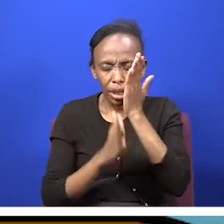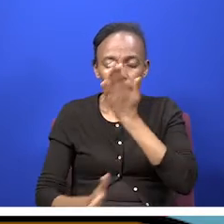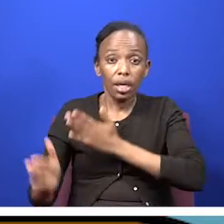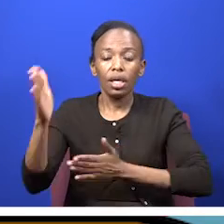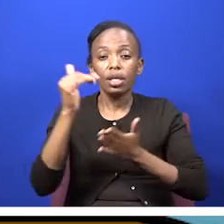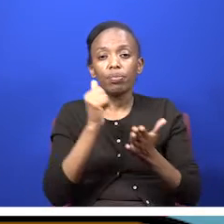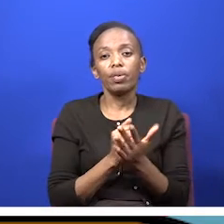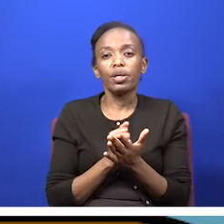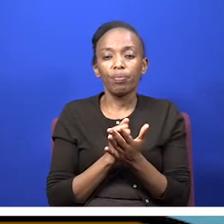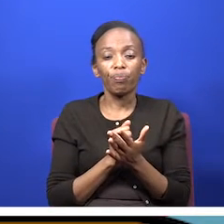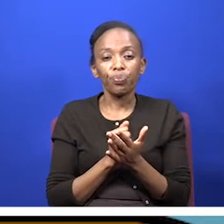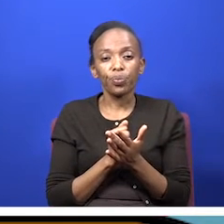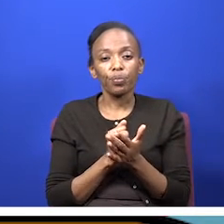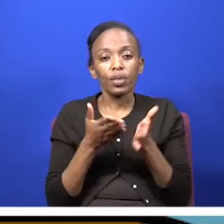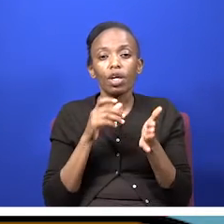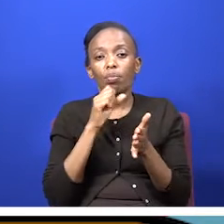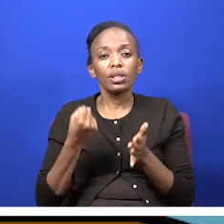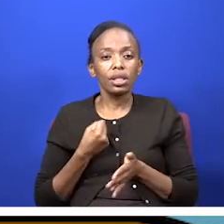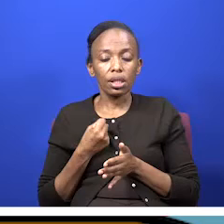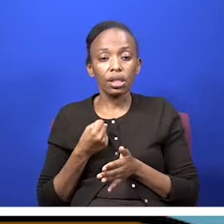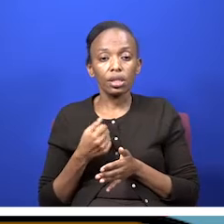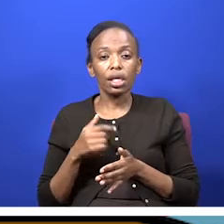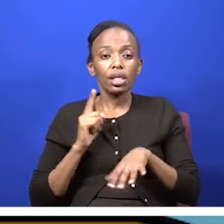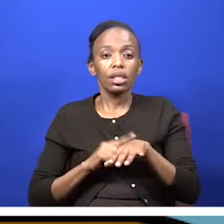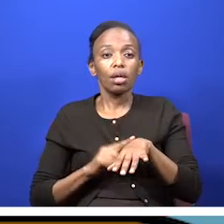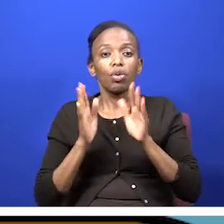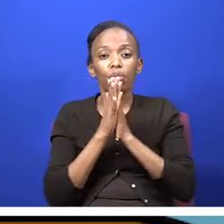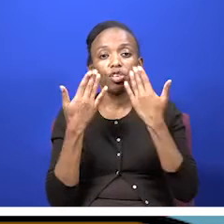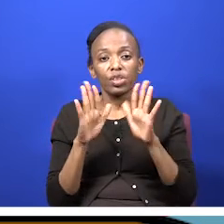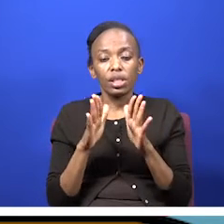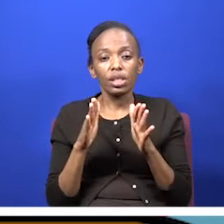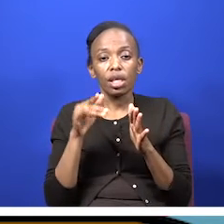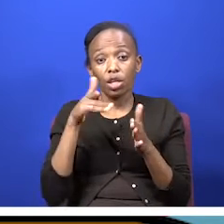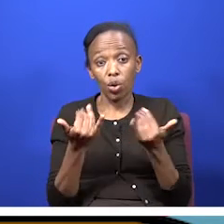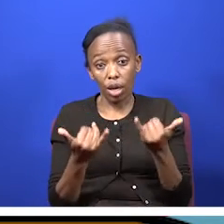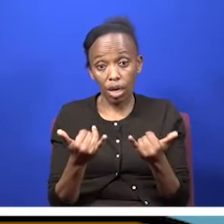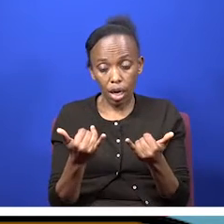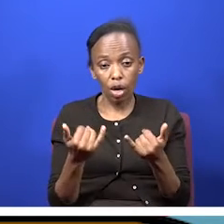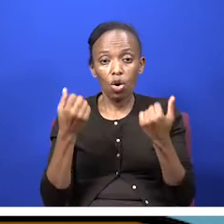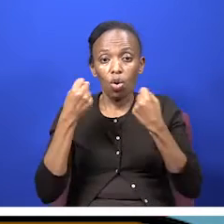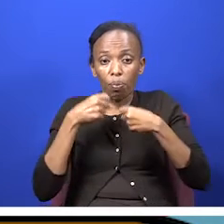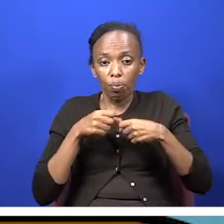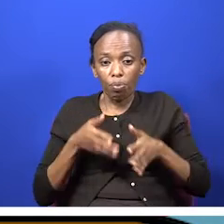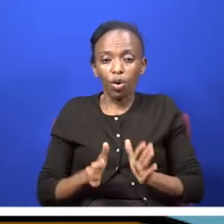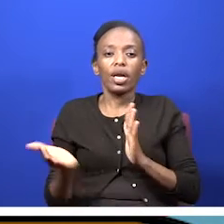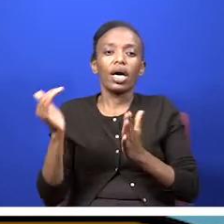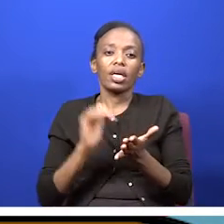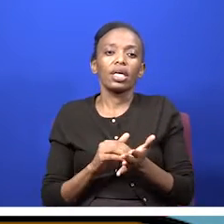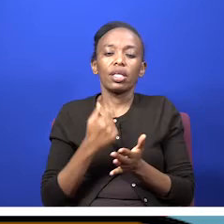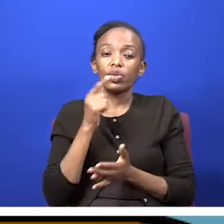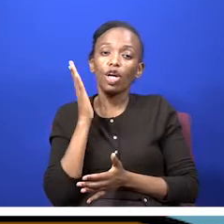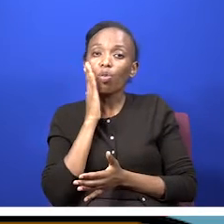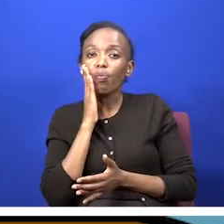pray. Amen. Very good. Now, boys and girls, if you have prayed that prayer, you are now born